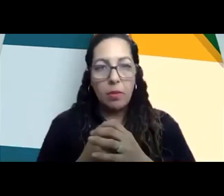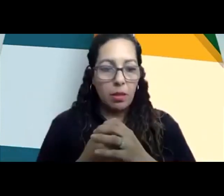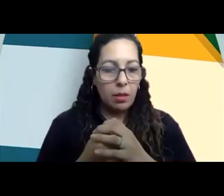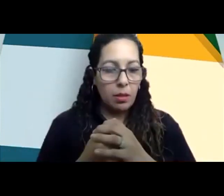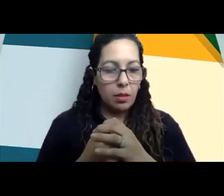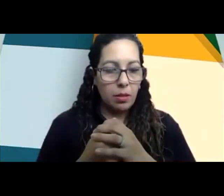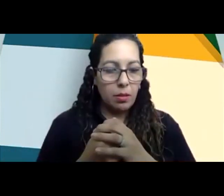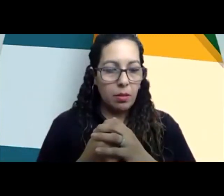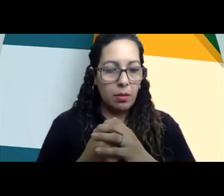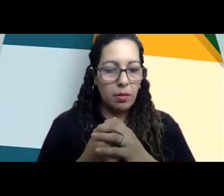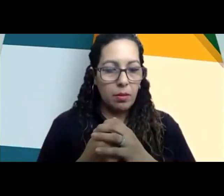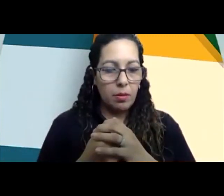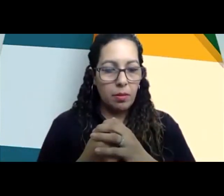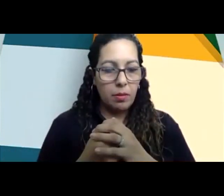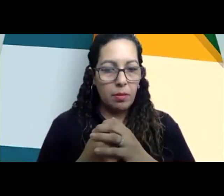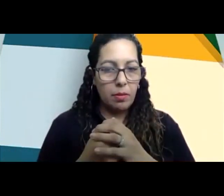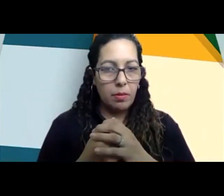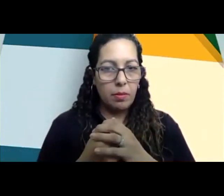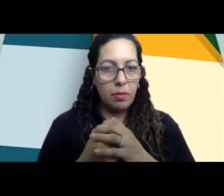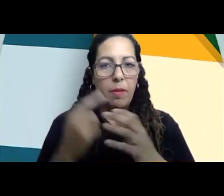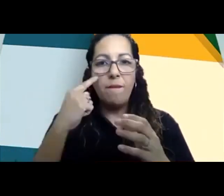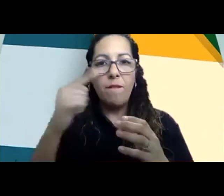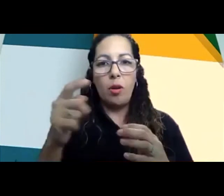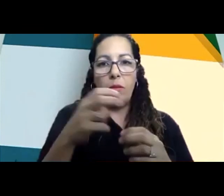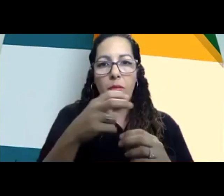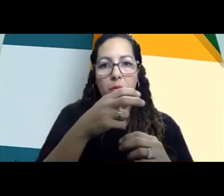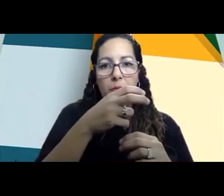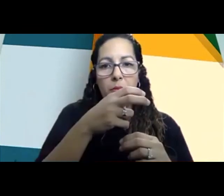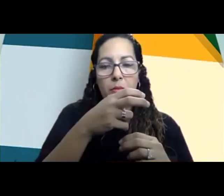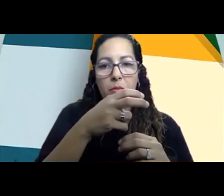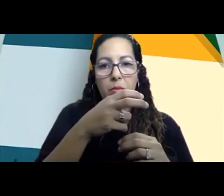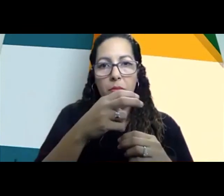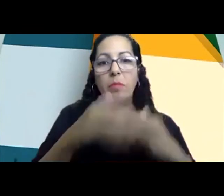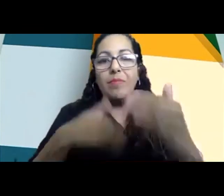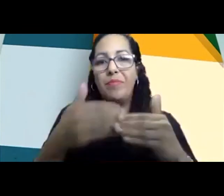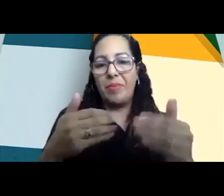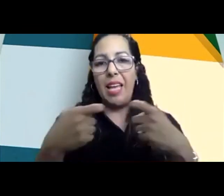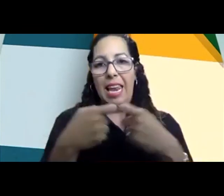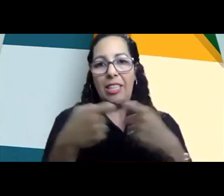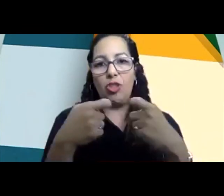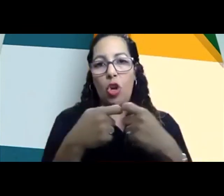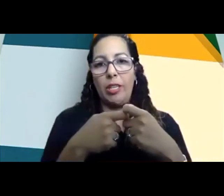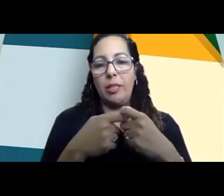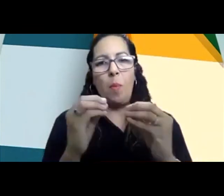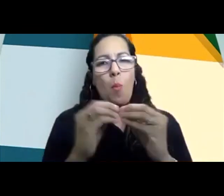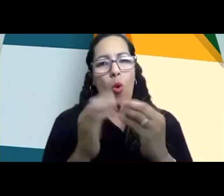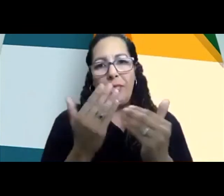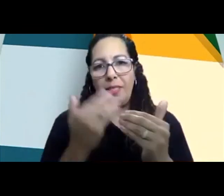able to be conducted through an electronic platform, so participants may